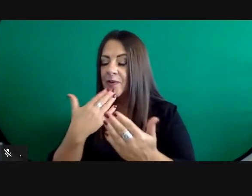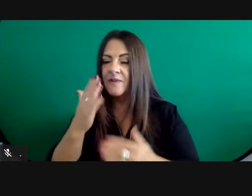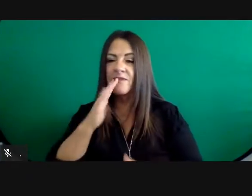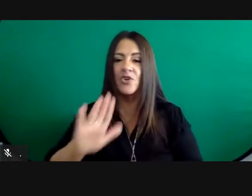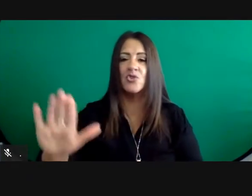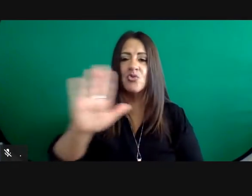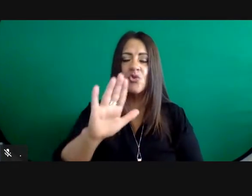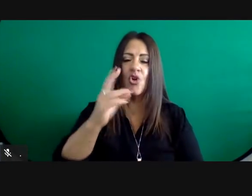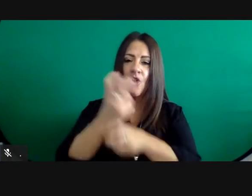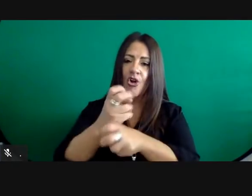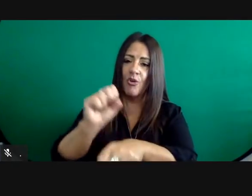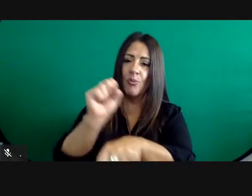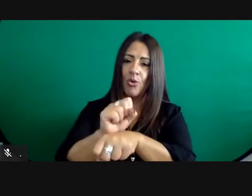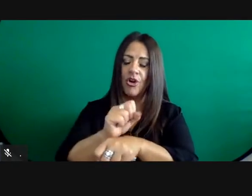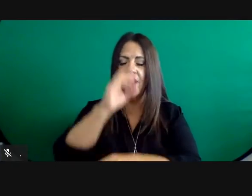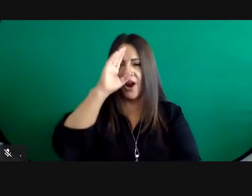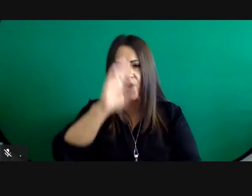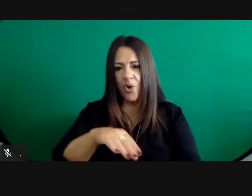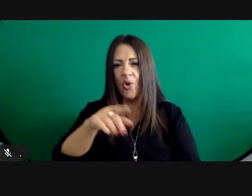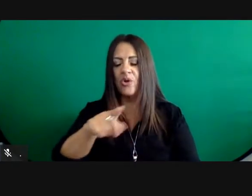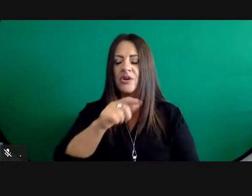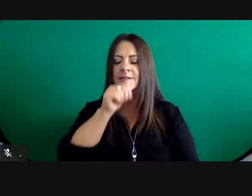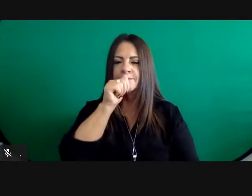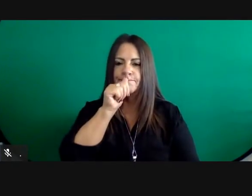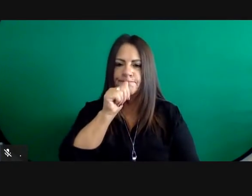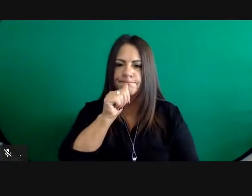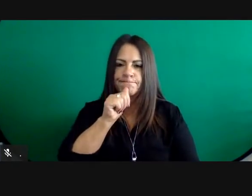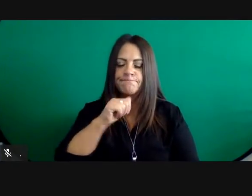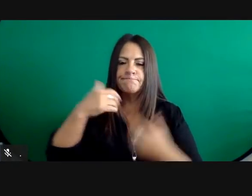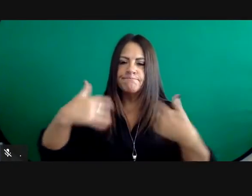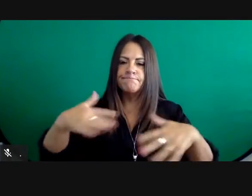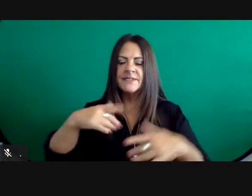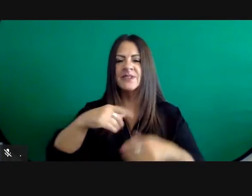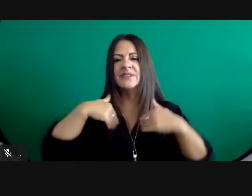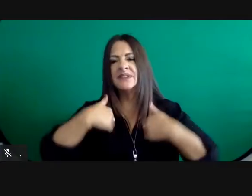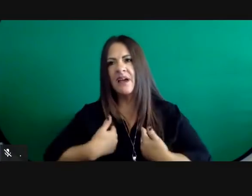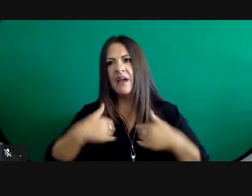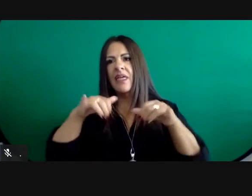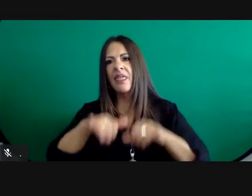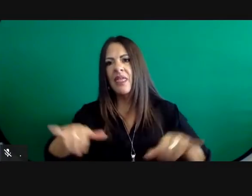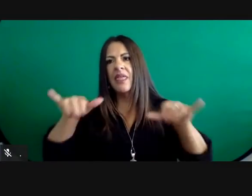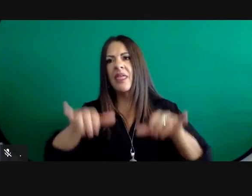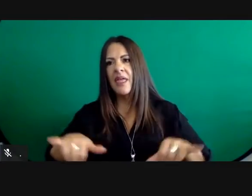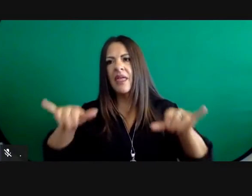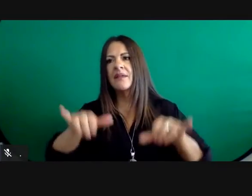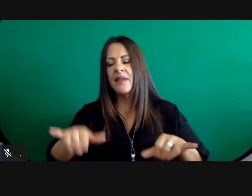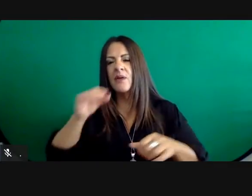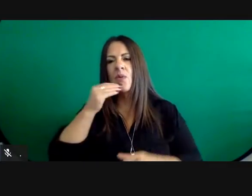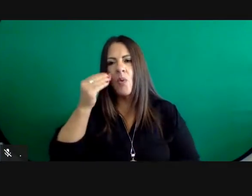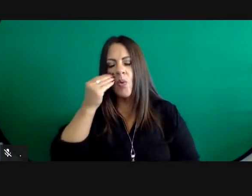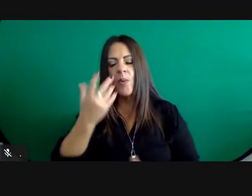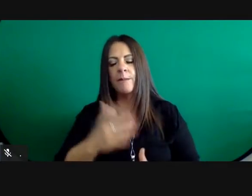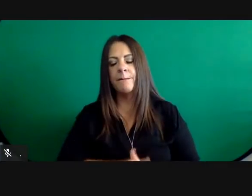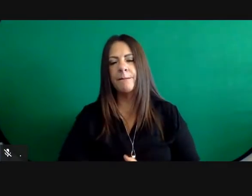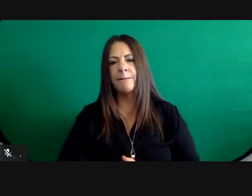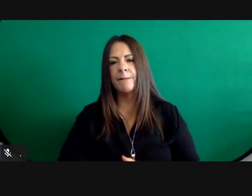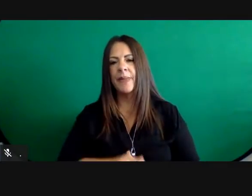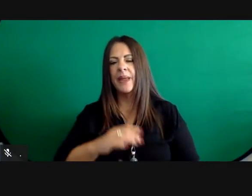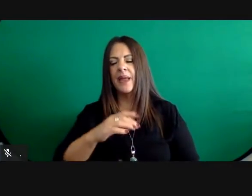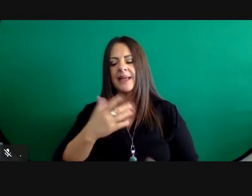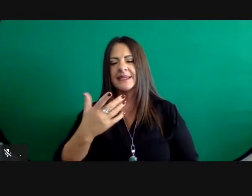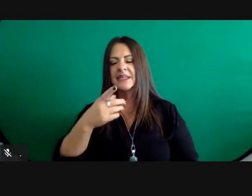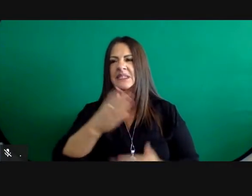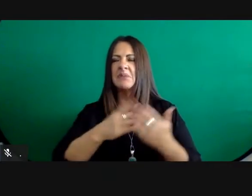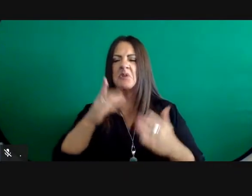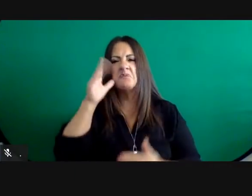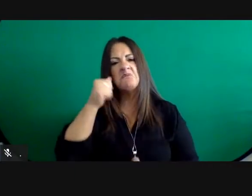incredible work. I know it's hard. I know many of you are tired of this, saying, you know, I'm not gonna change my behavior. I'm